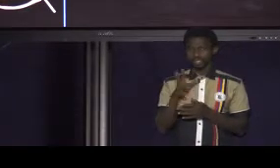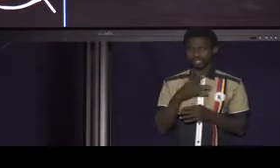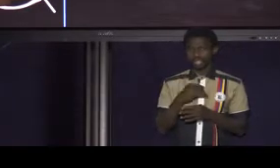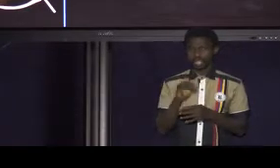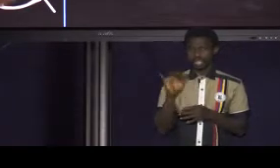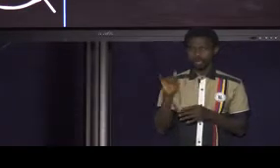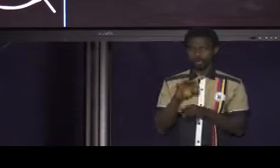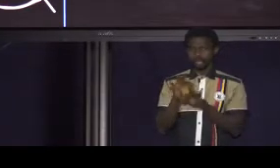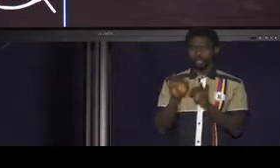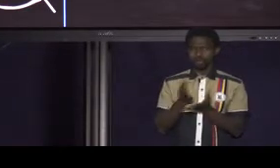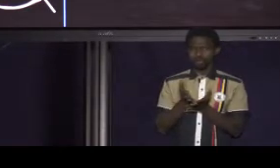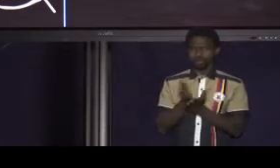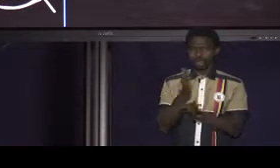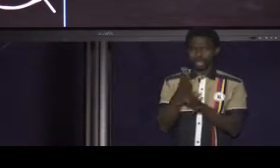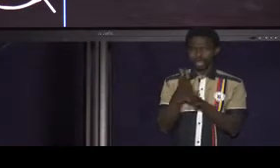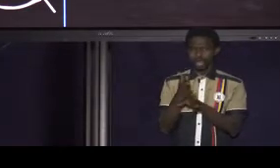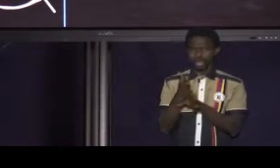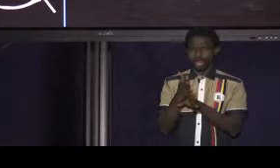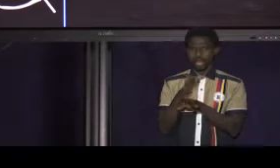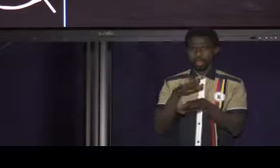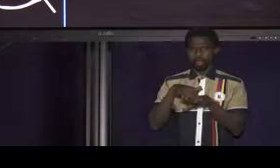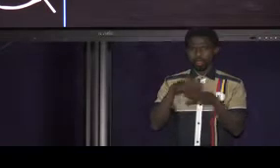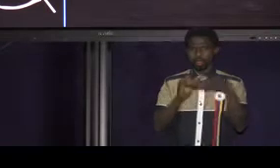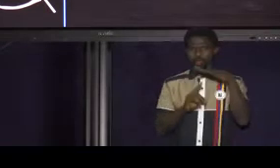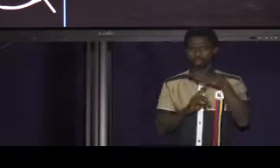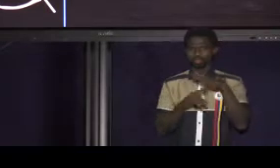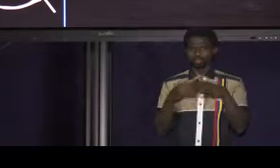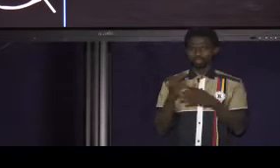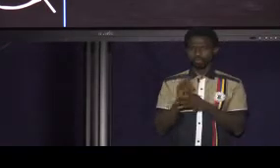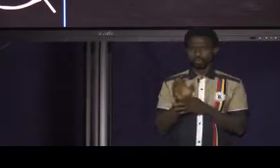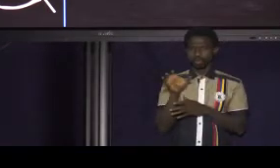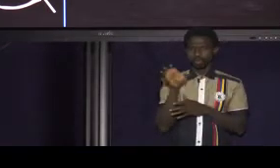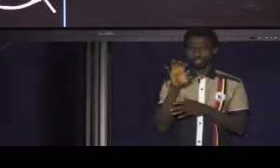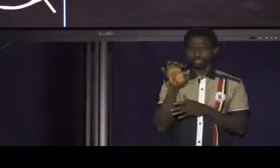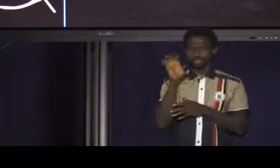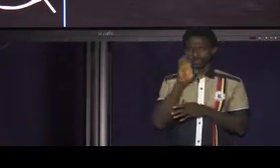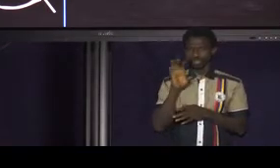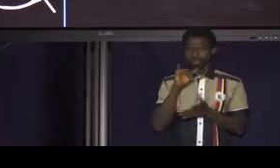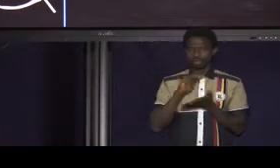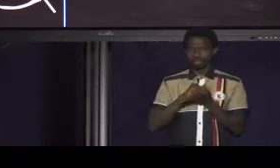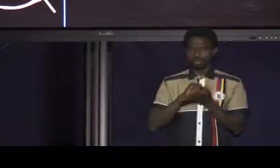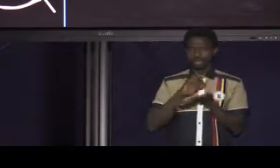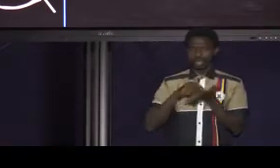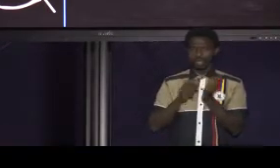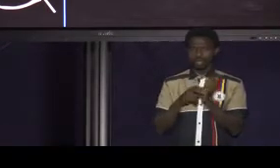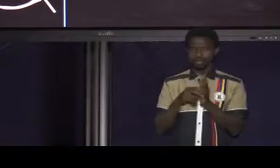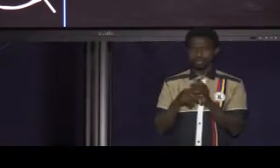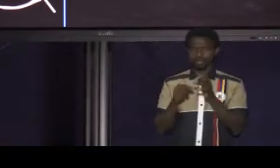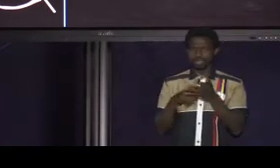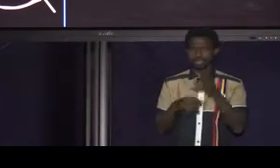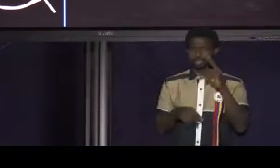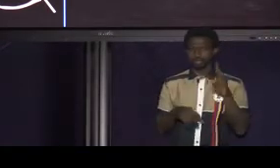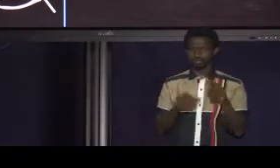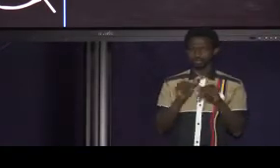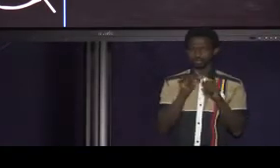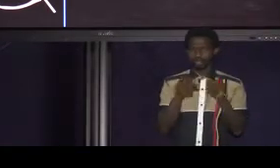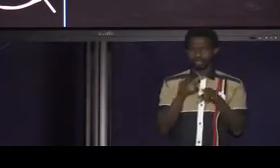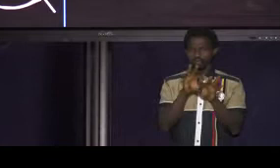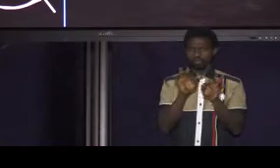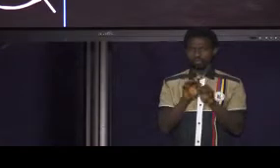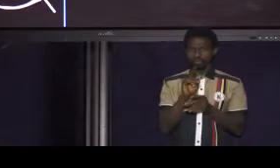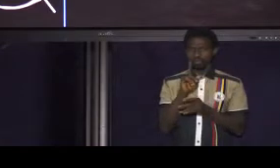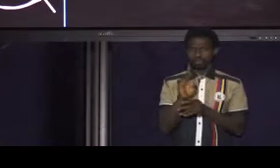a straight line, on top of which there is a semicircle, and so that means that these two angles form 180